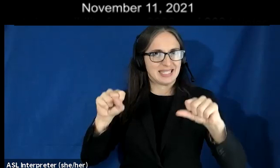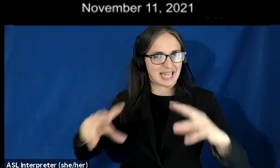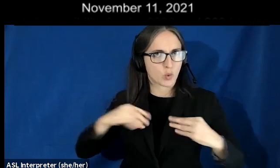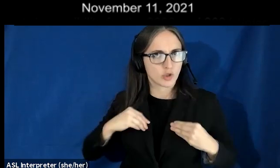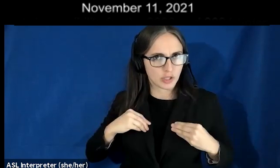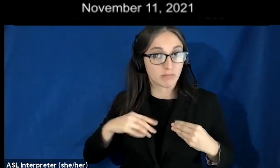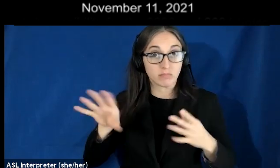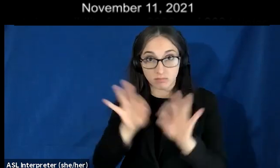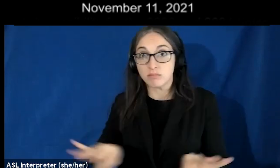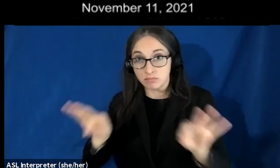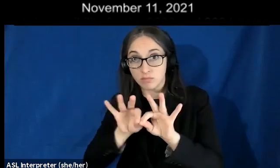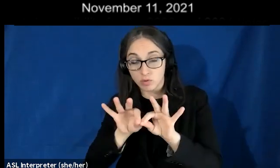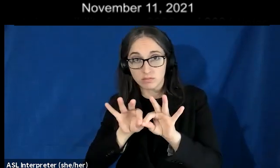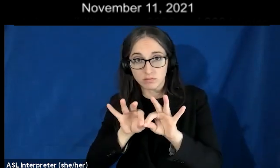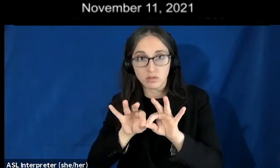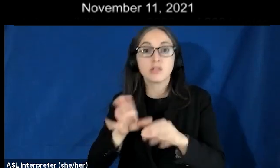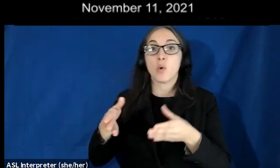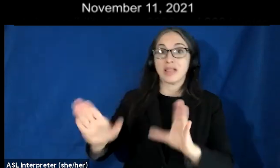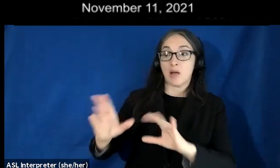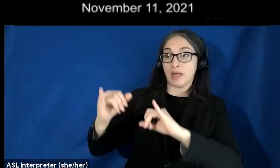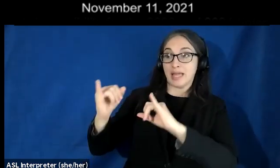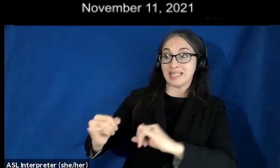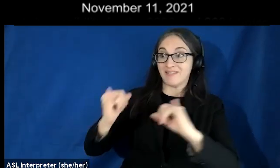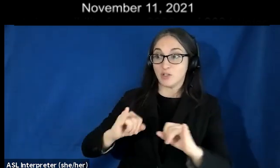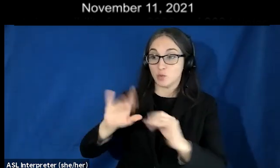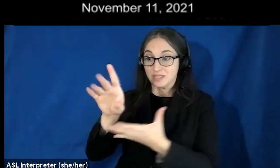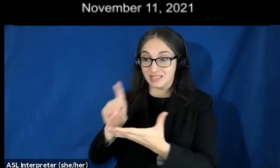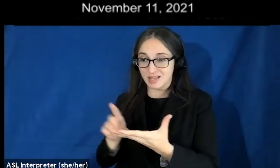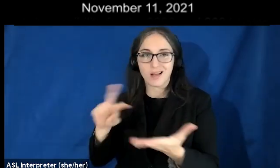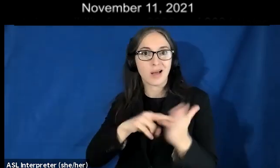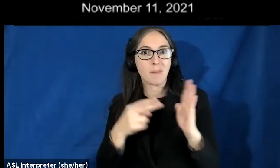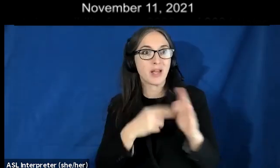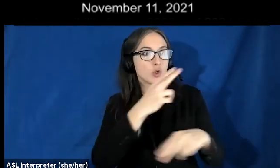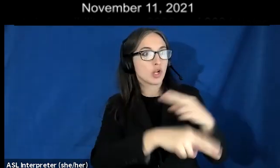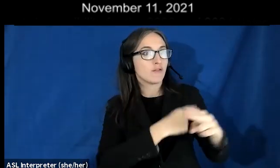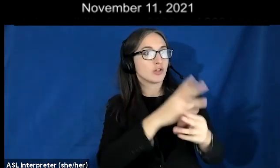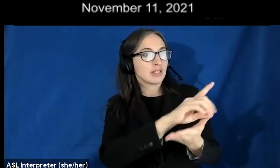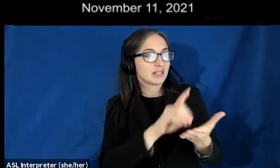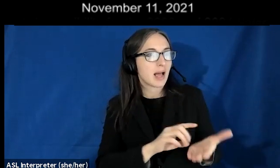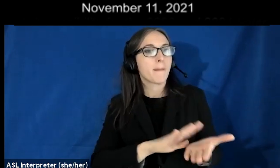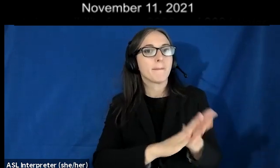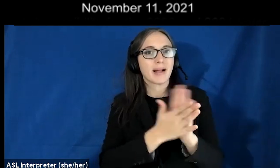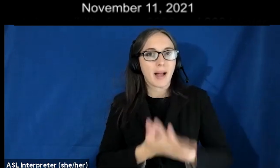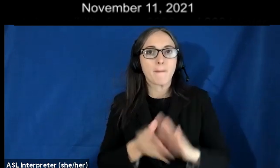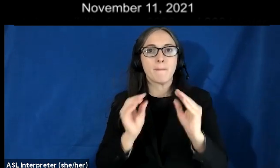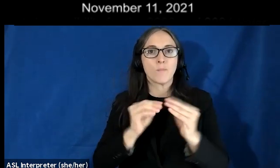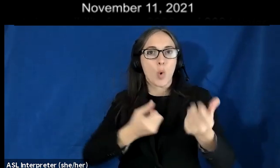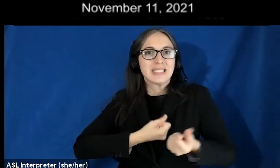Allowing individual designs make universal designs more expressive. And